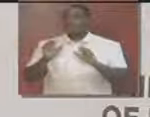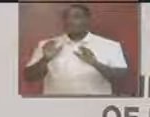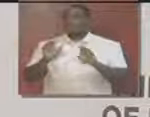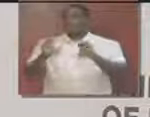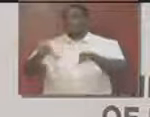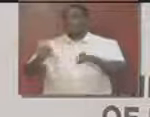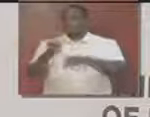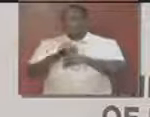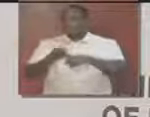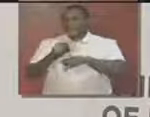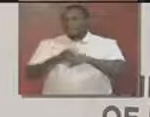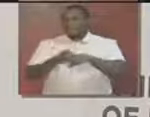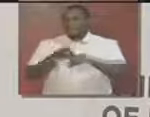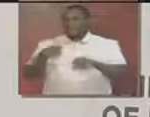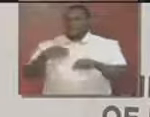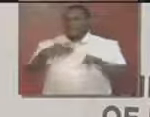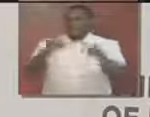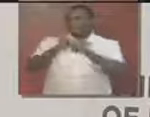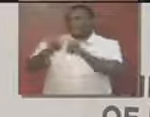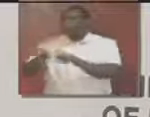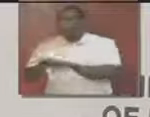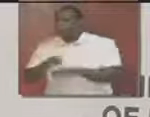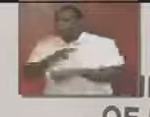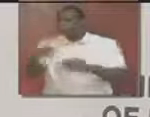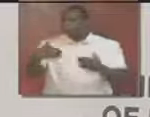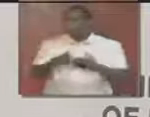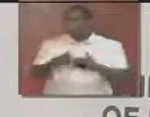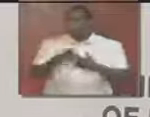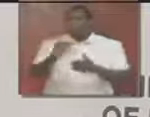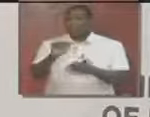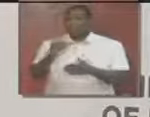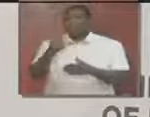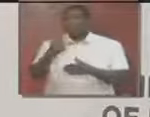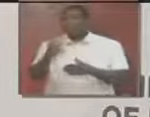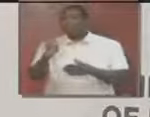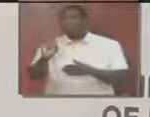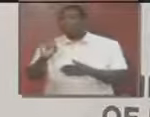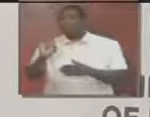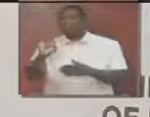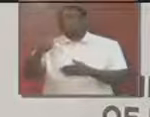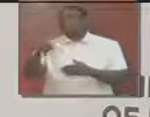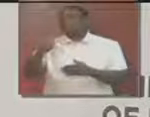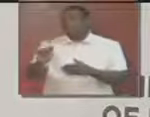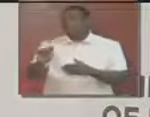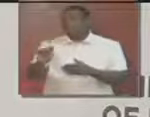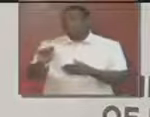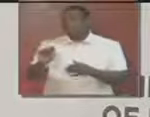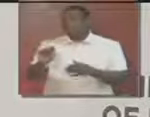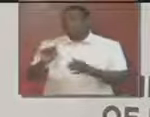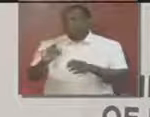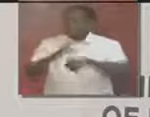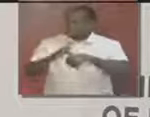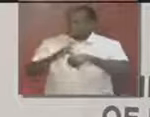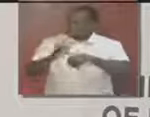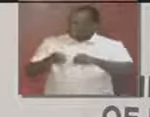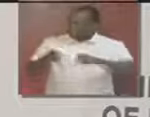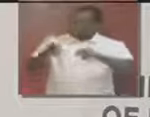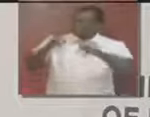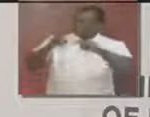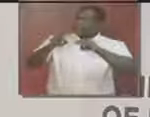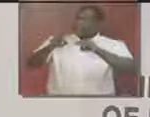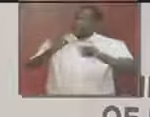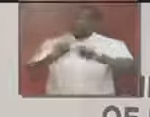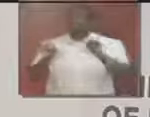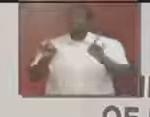were on lockdown where we had our surge in August and September. So I think it's an earlier surge, but I also think that